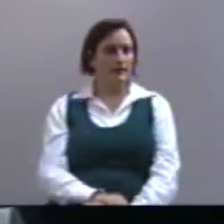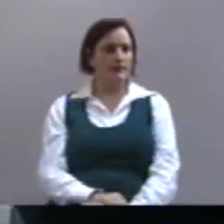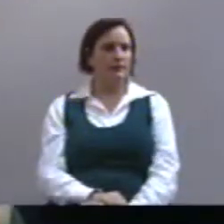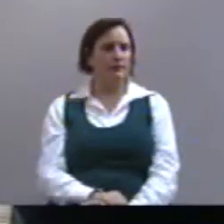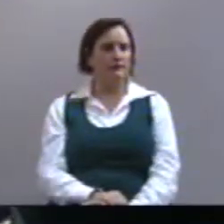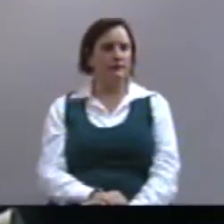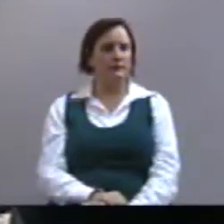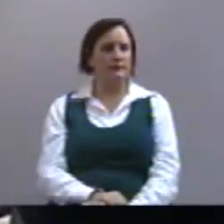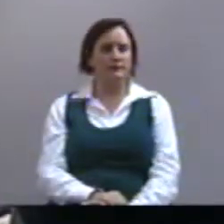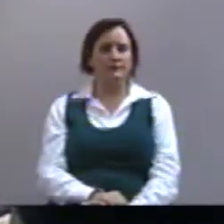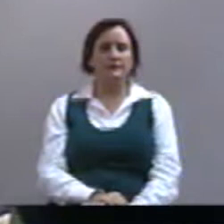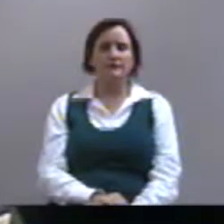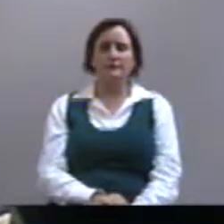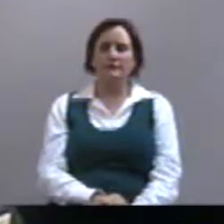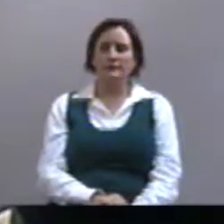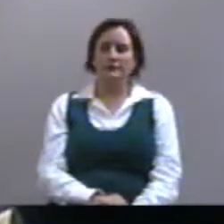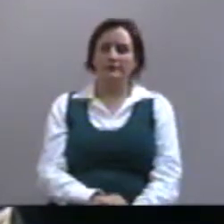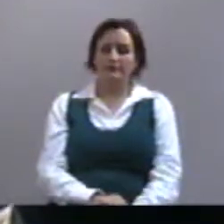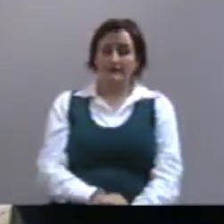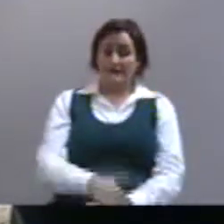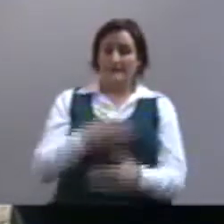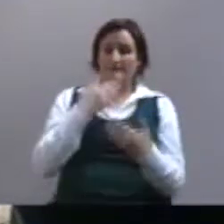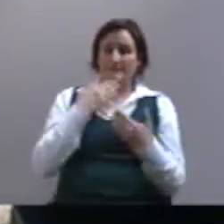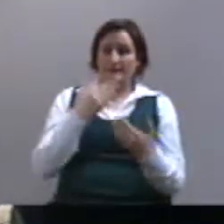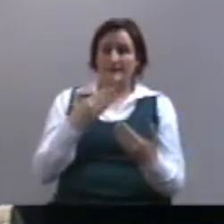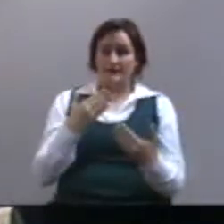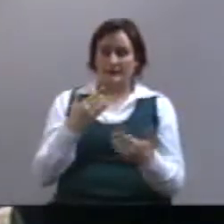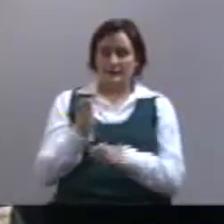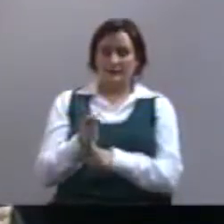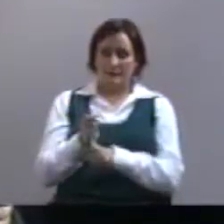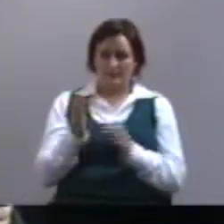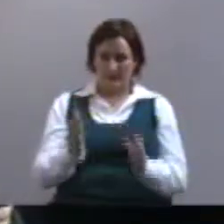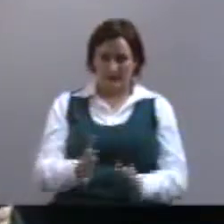Thank you, Speaker.